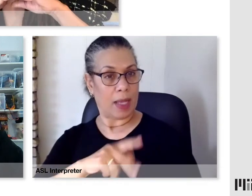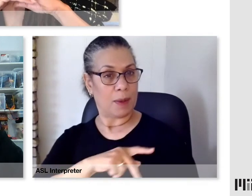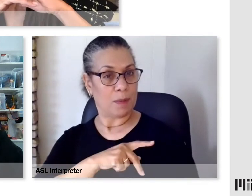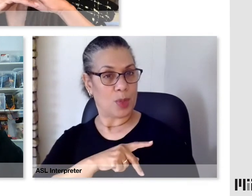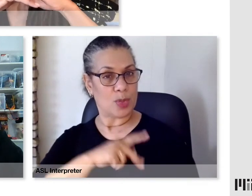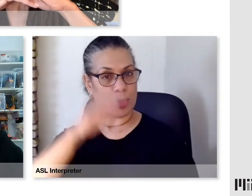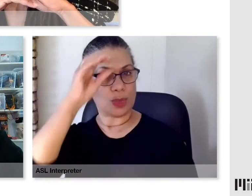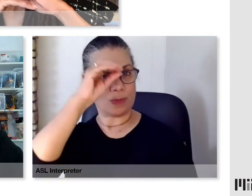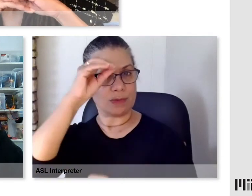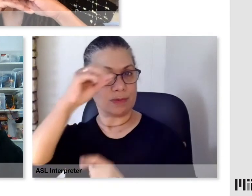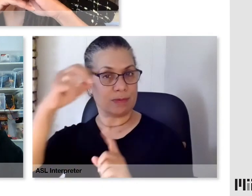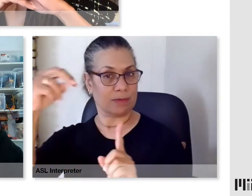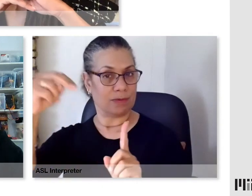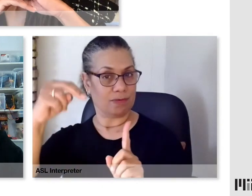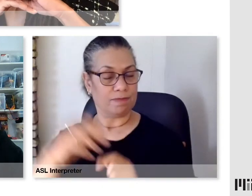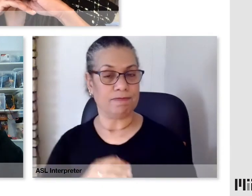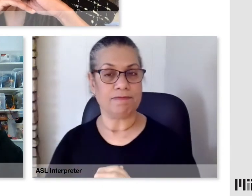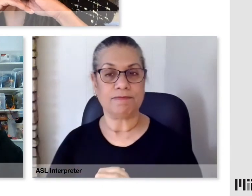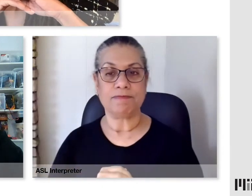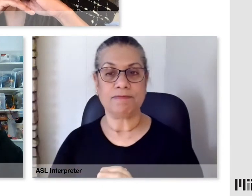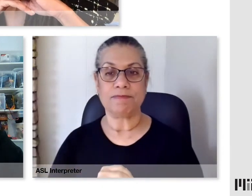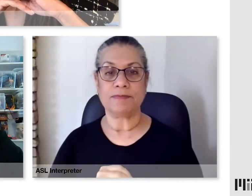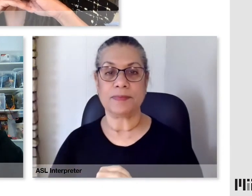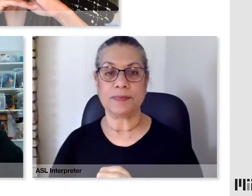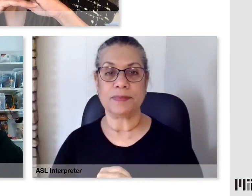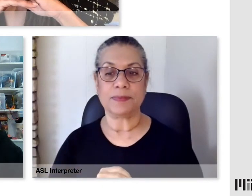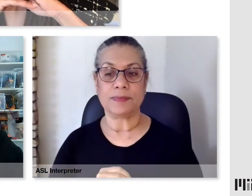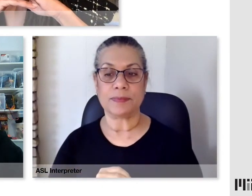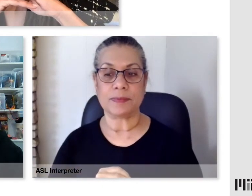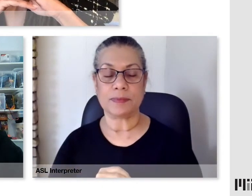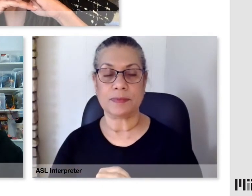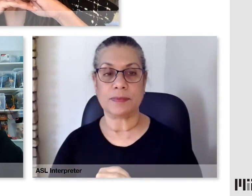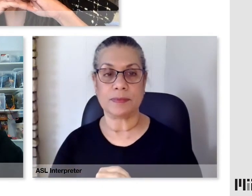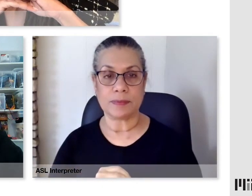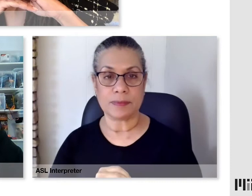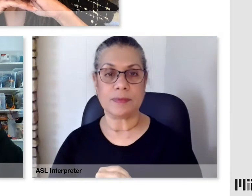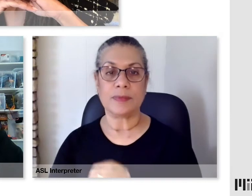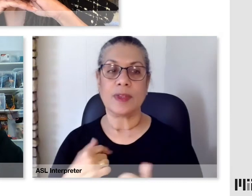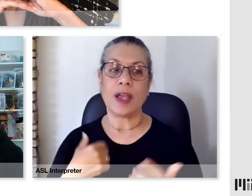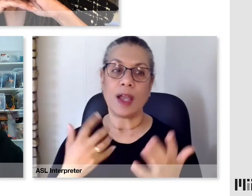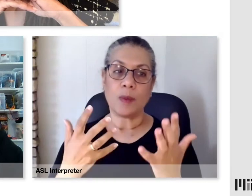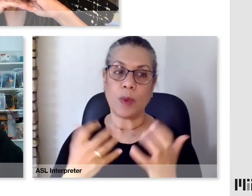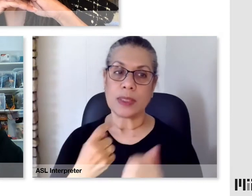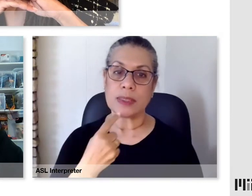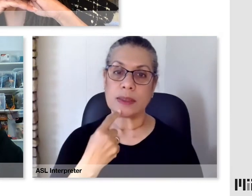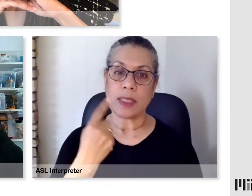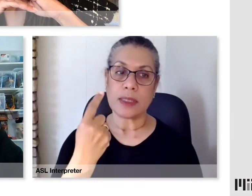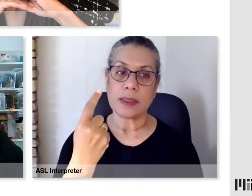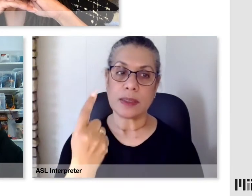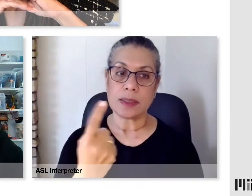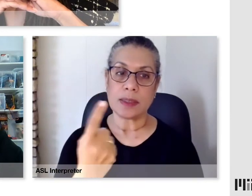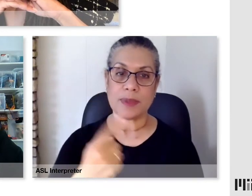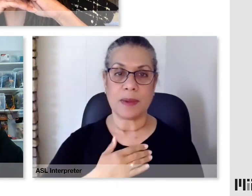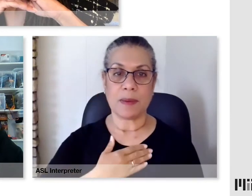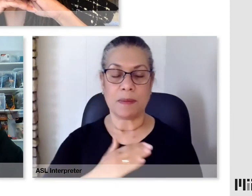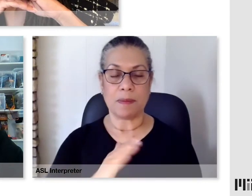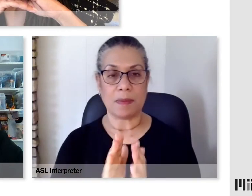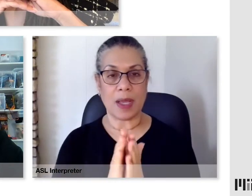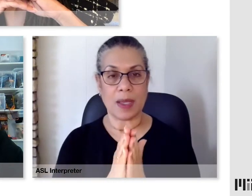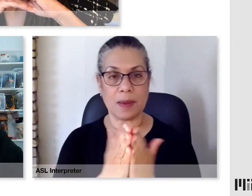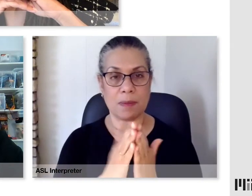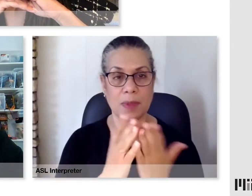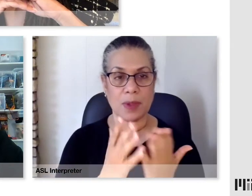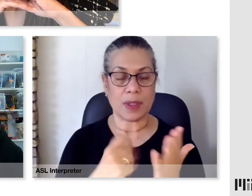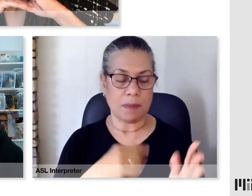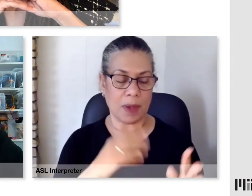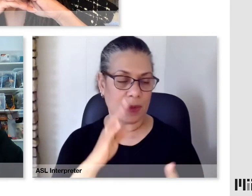for Ruha Benjamin. You know, so I just wanted to say something because my book, Phantasmal Media, An Approach to Imagination, Computation,